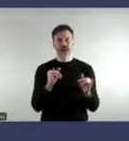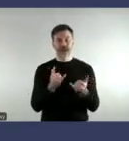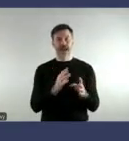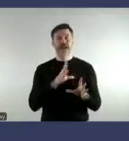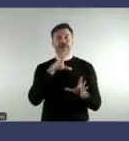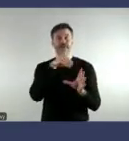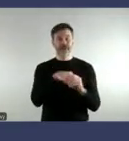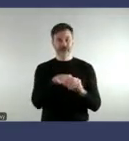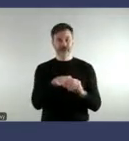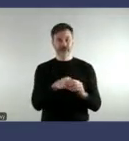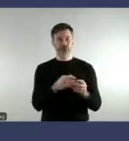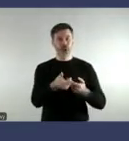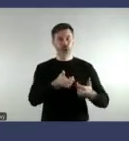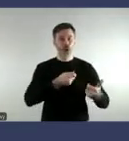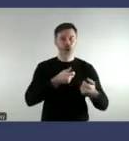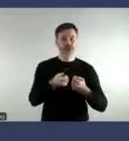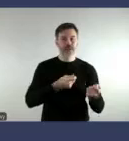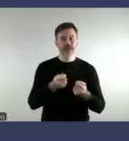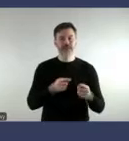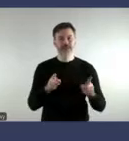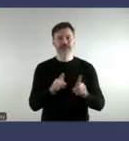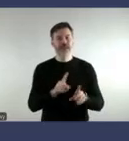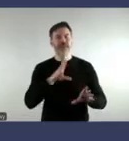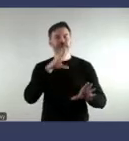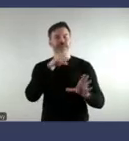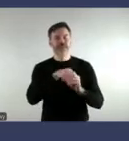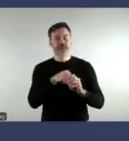types of authors, actors and entities